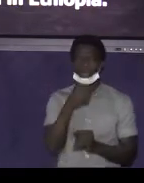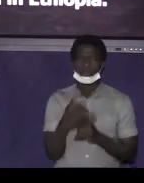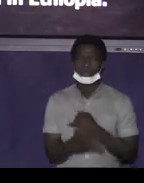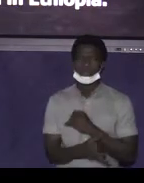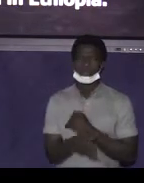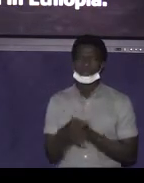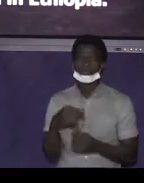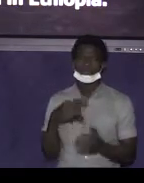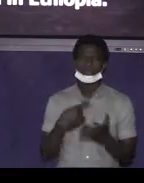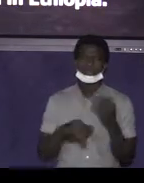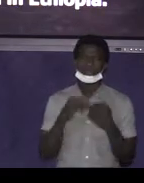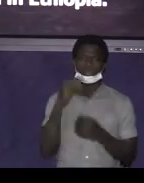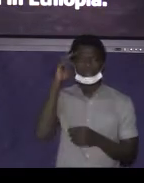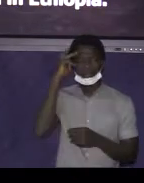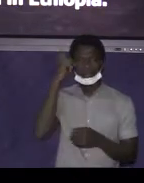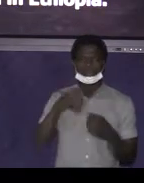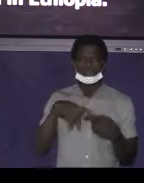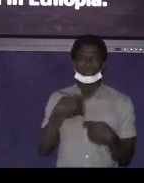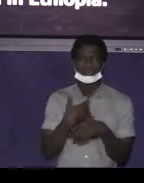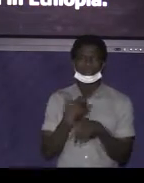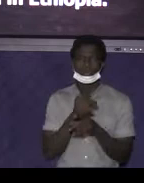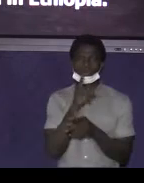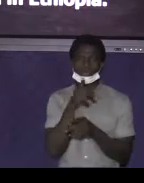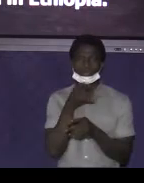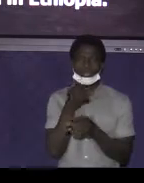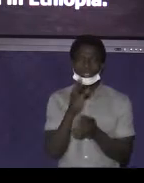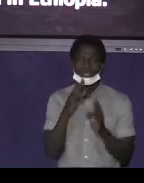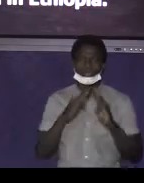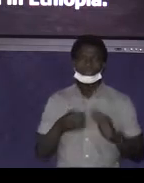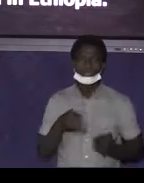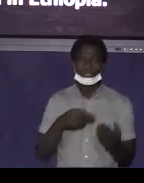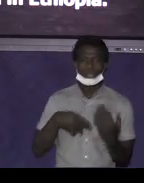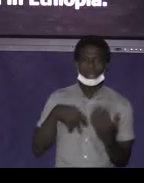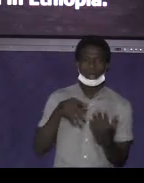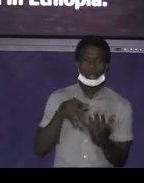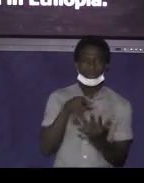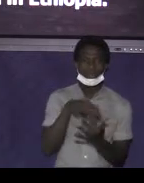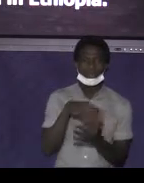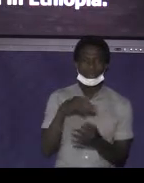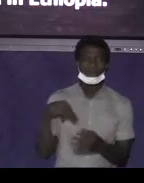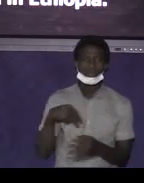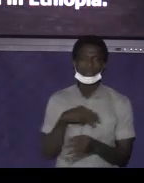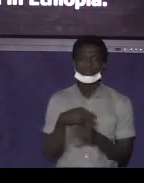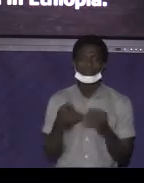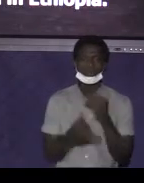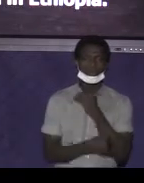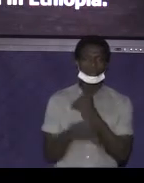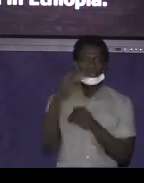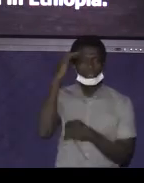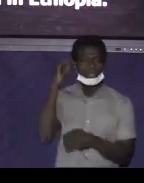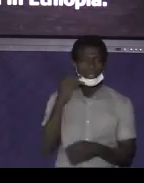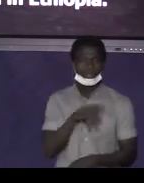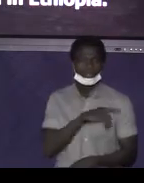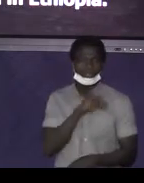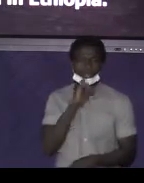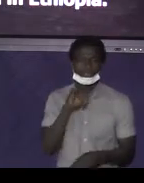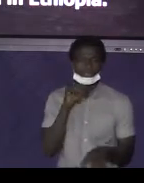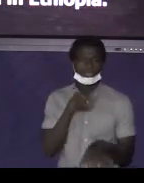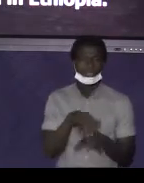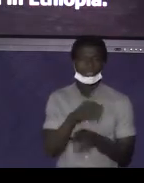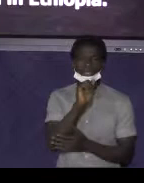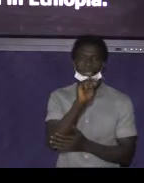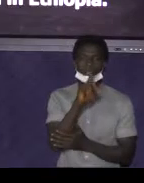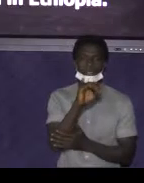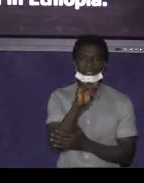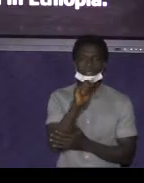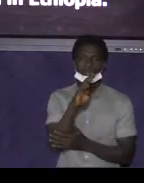what's the purpose? To ensure peace among member countries. And it has its headquarters at Addis Ababa. At where?